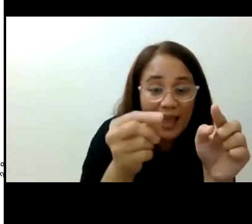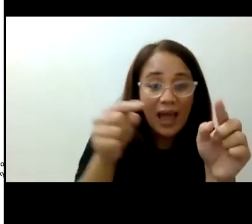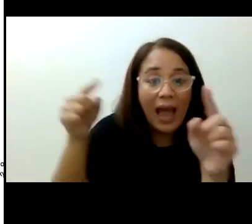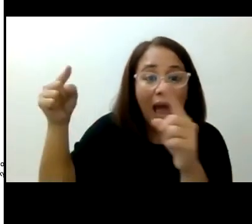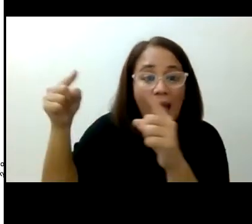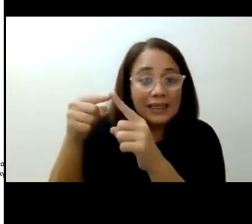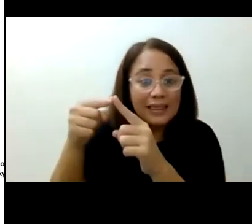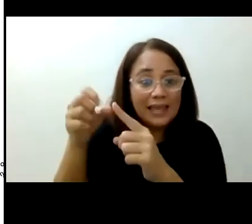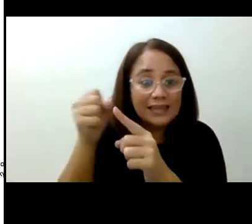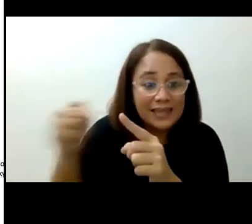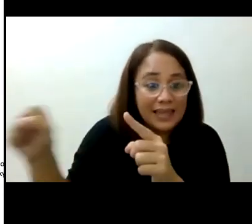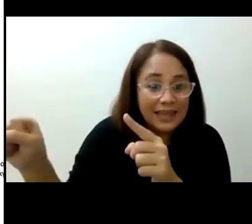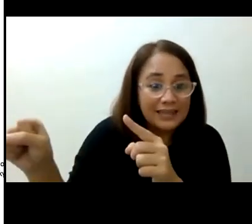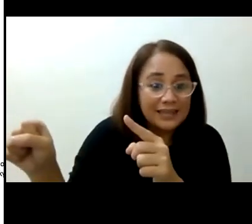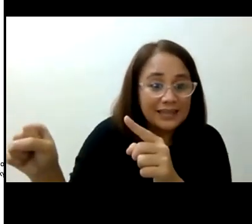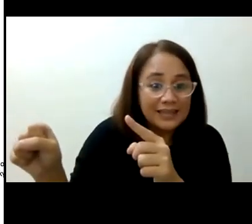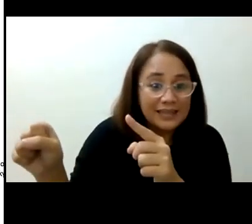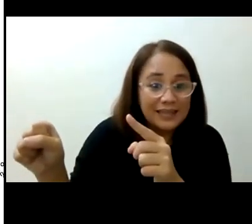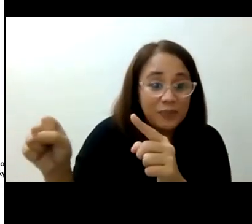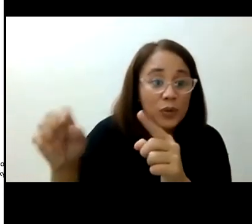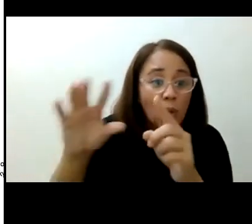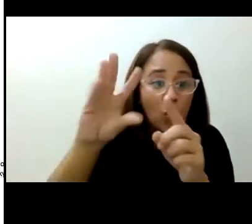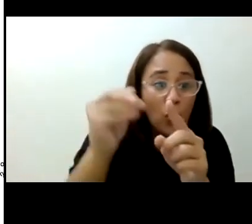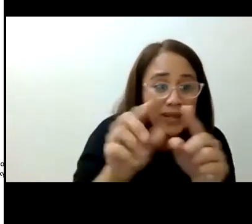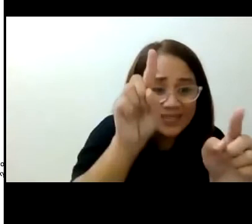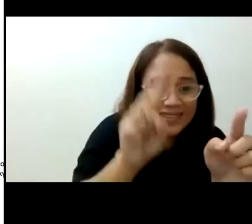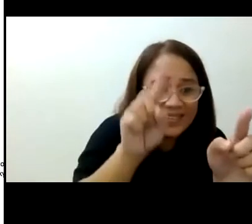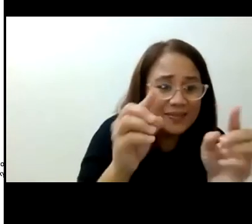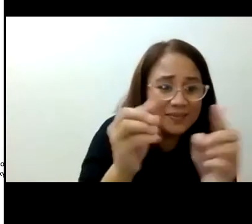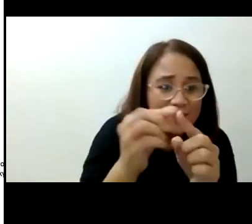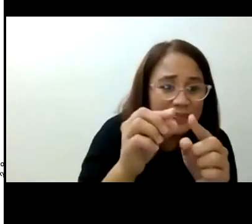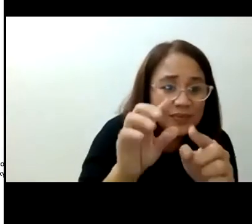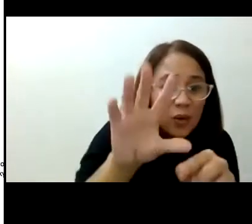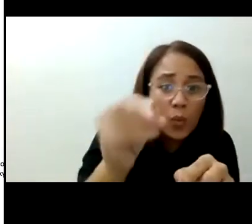Yeah, so, yeah, go up to the first when.